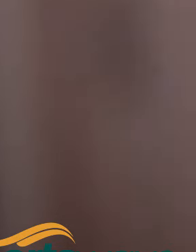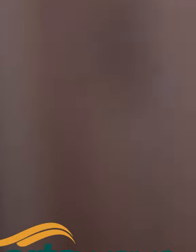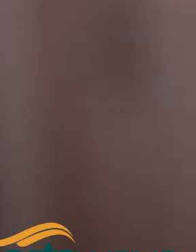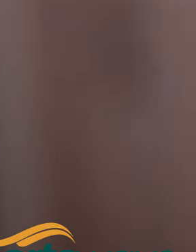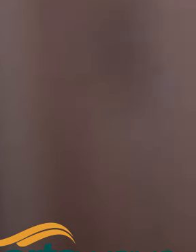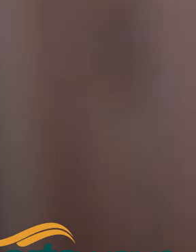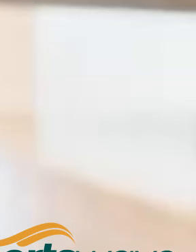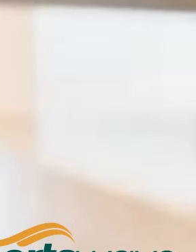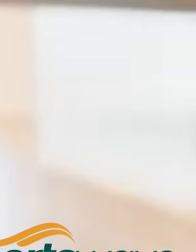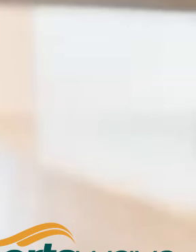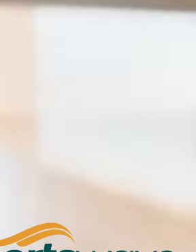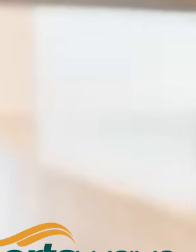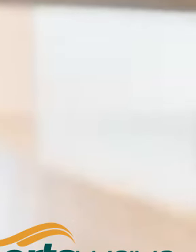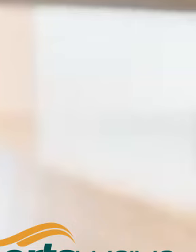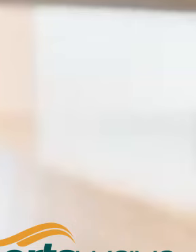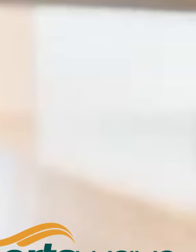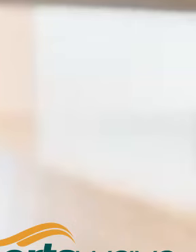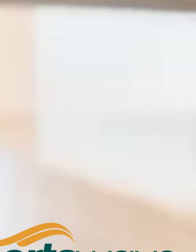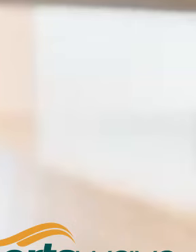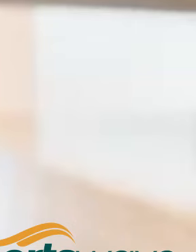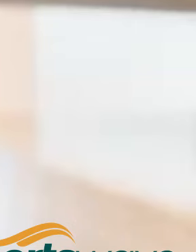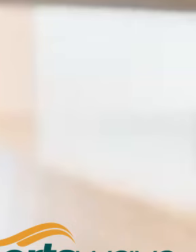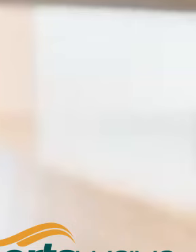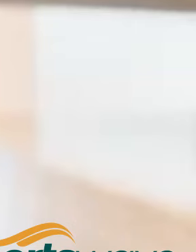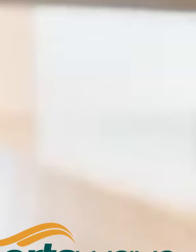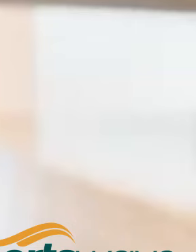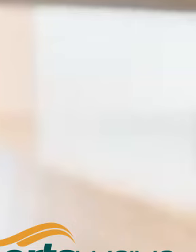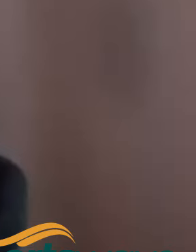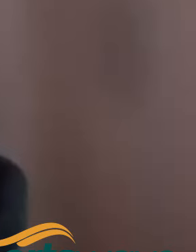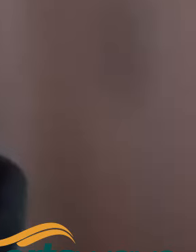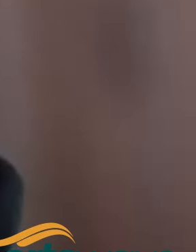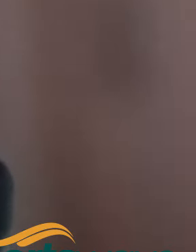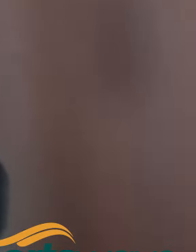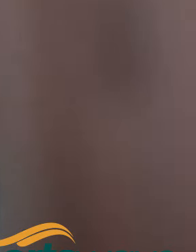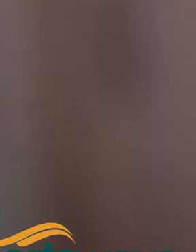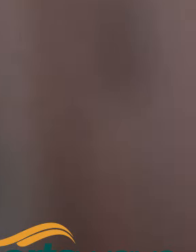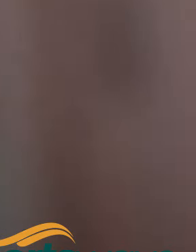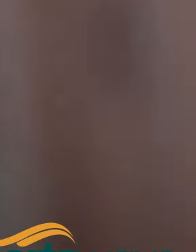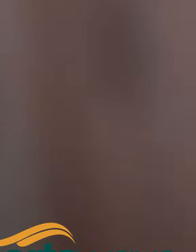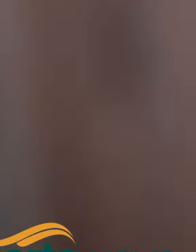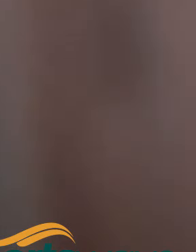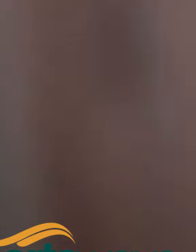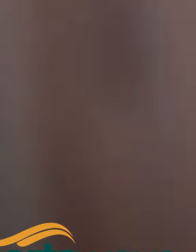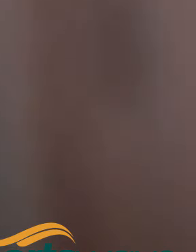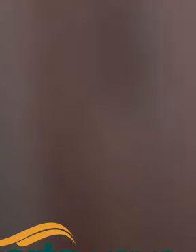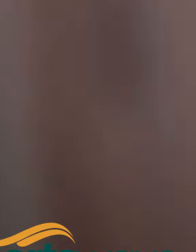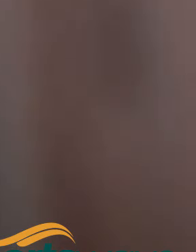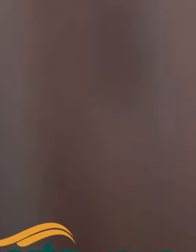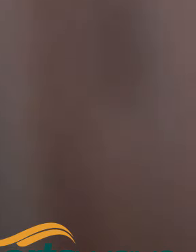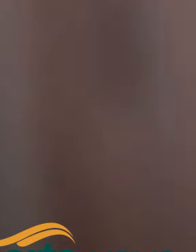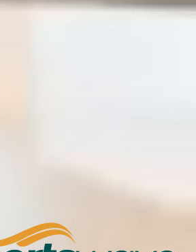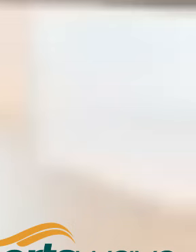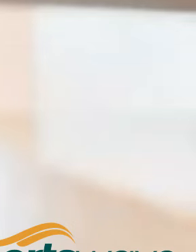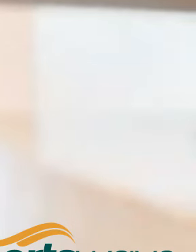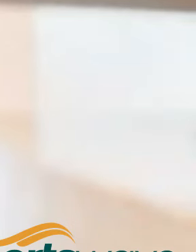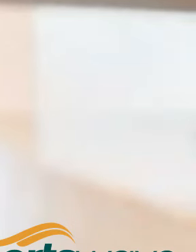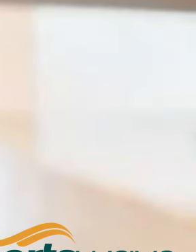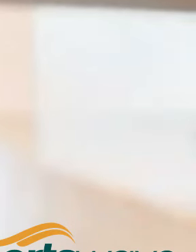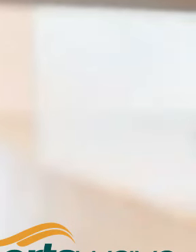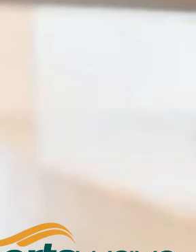Yes. Thank you maybe everyone for taking your time to listen to my presentation. Thank you very much. Yeah,